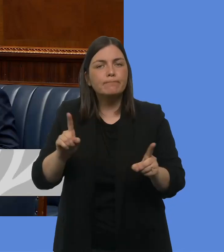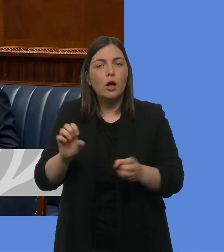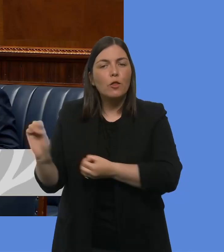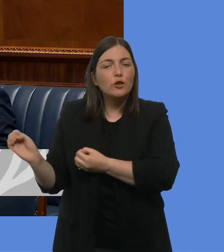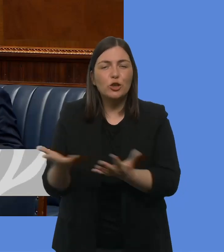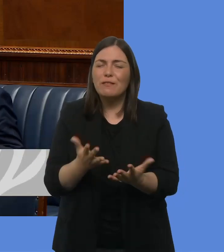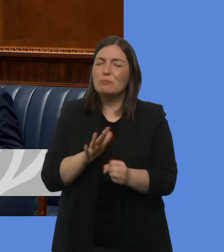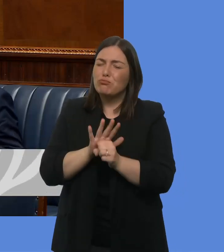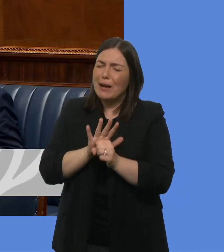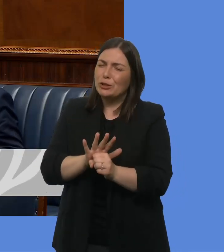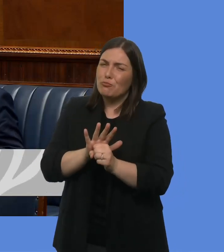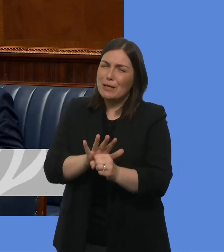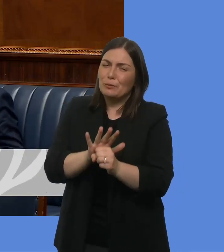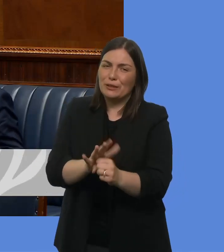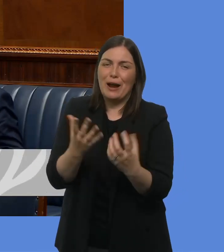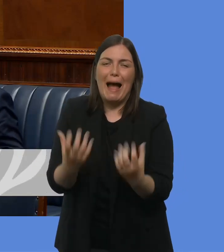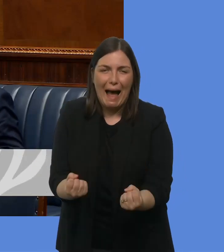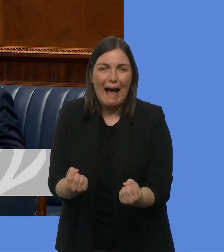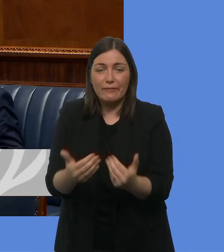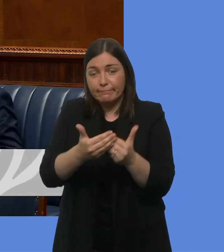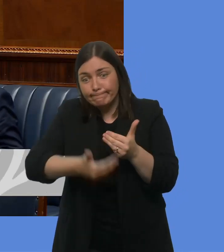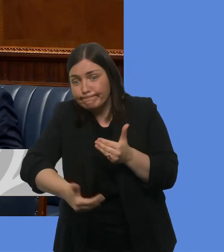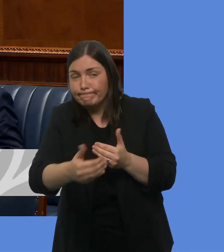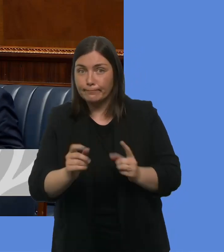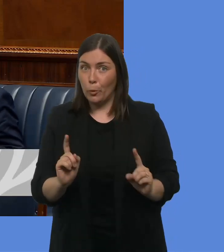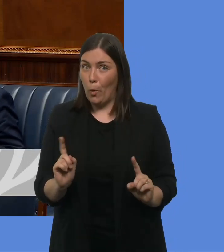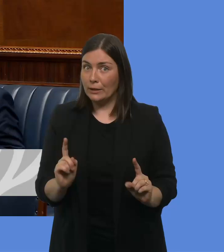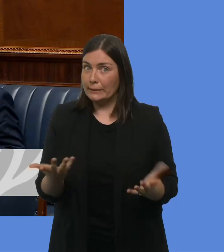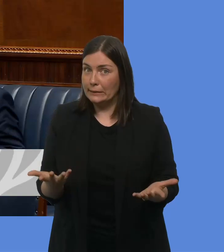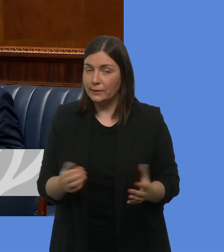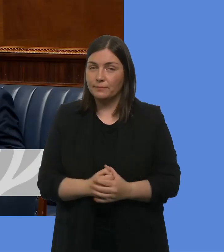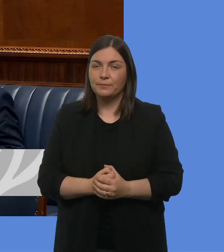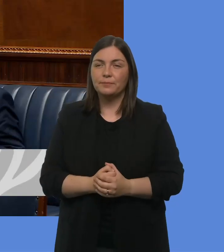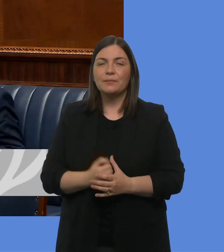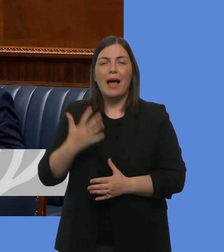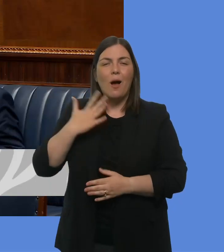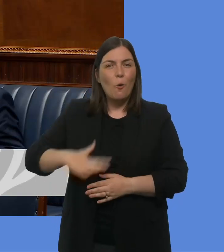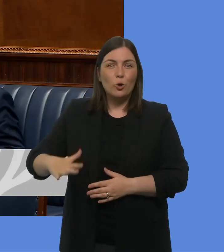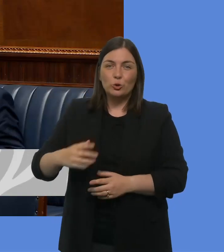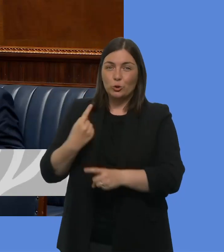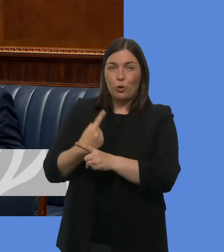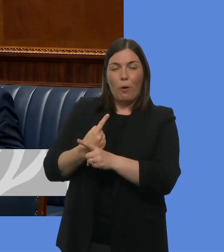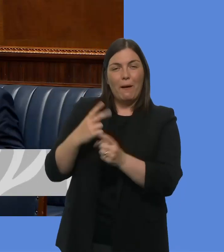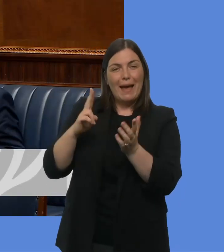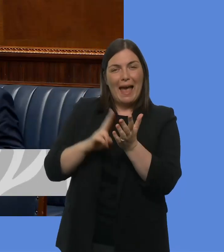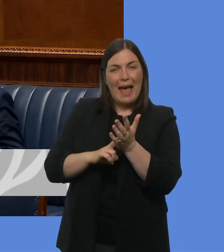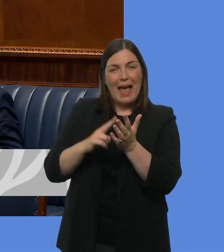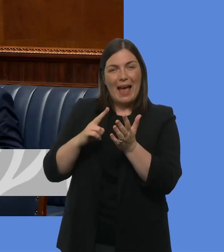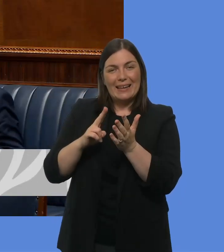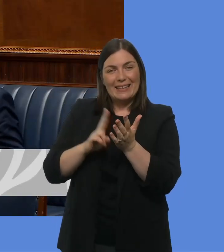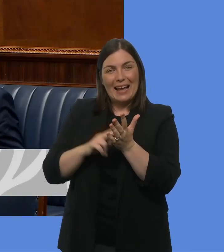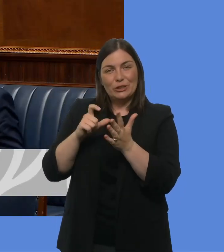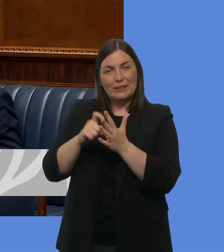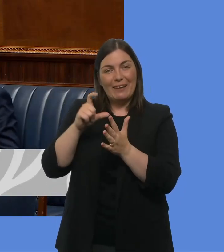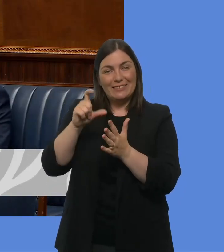I want to highlight, along with David Brooks, who had mentioned that research commissioned by the National Deaf Children's Society in partnership with the EA, which will be looking